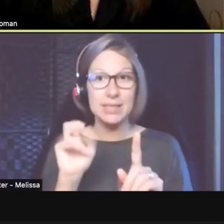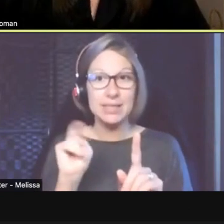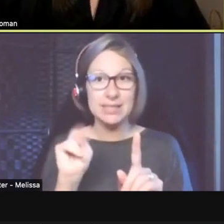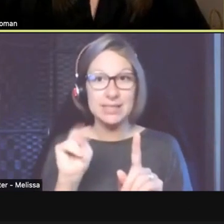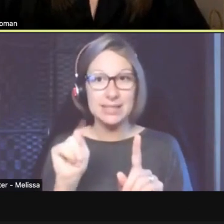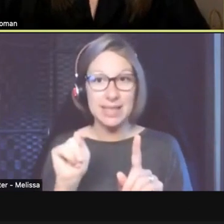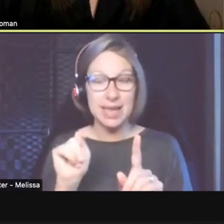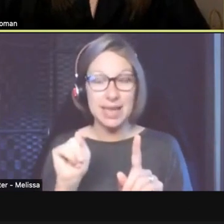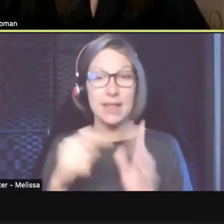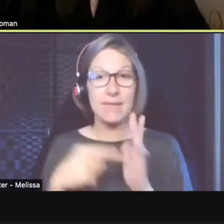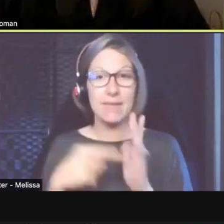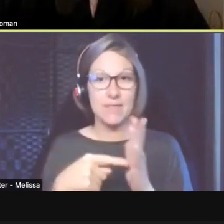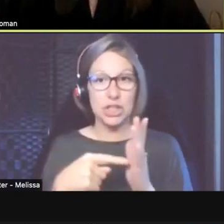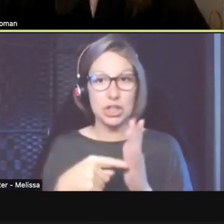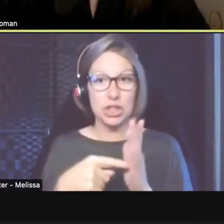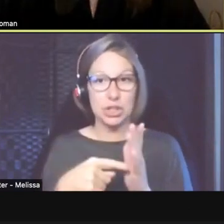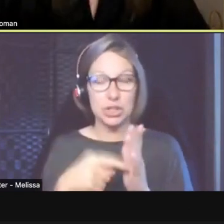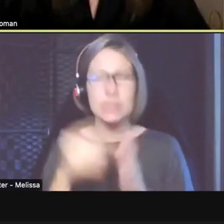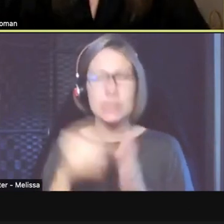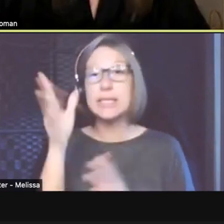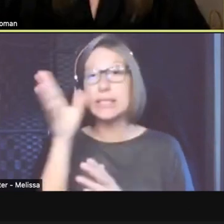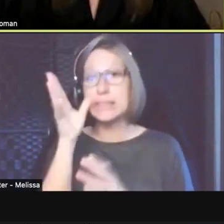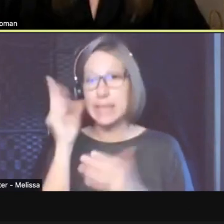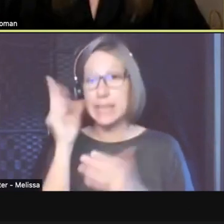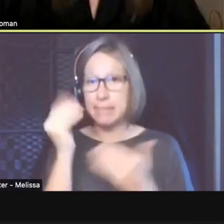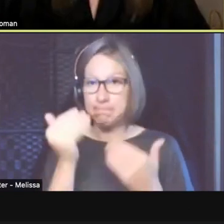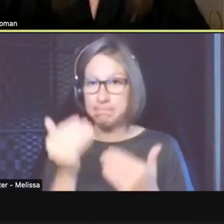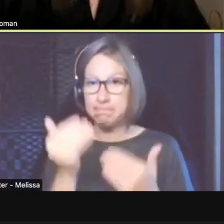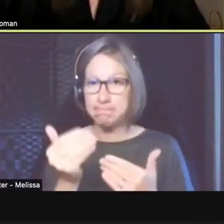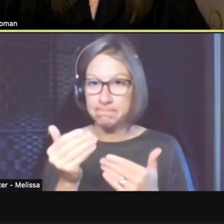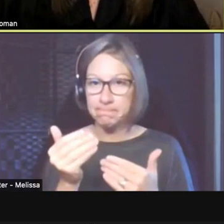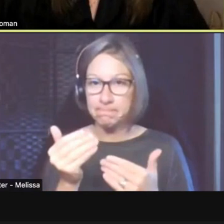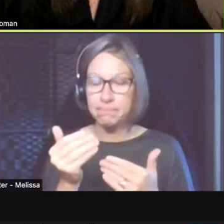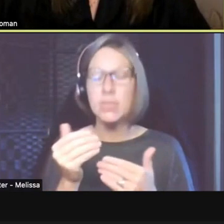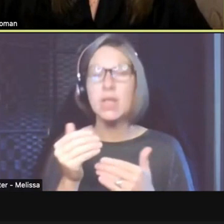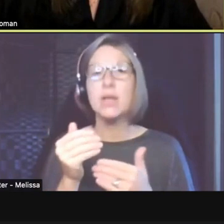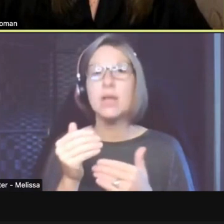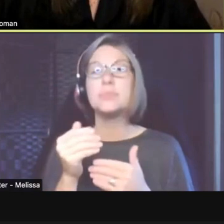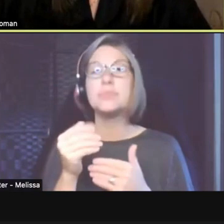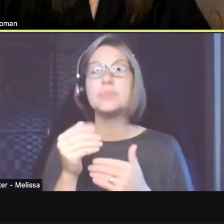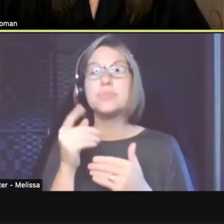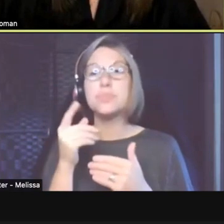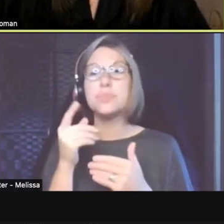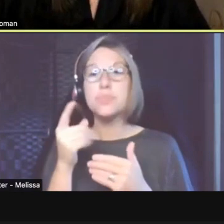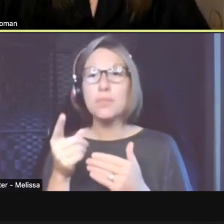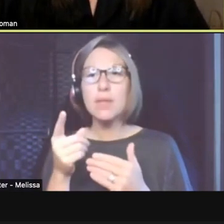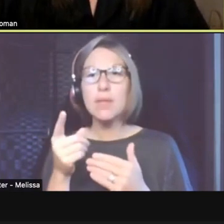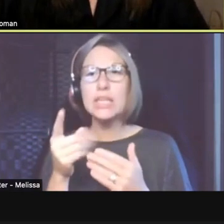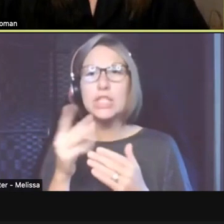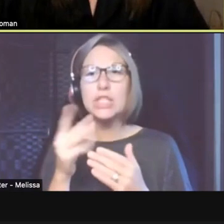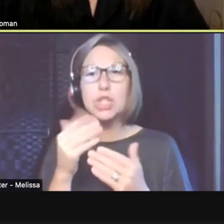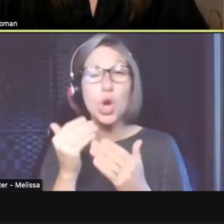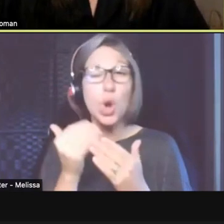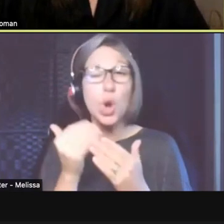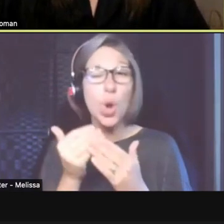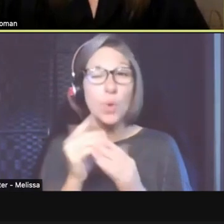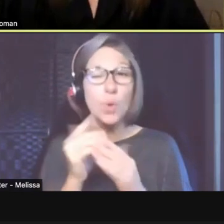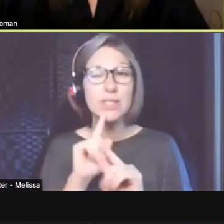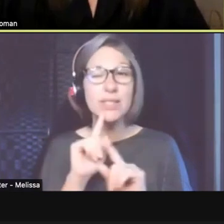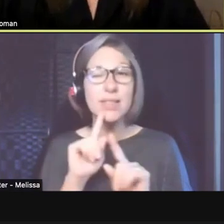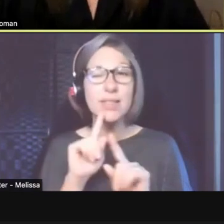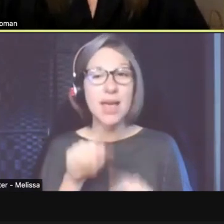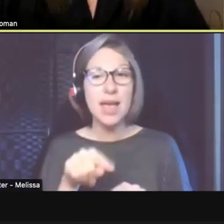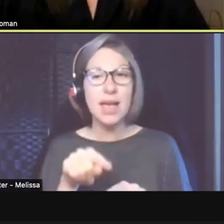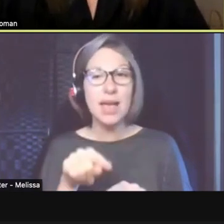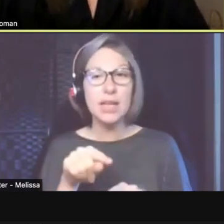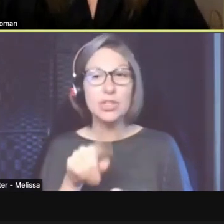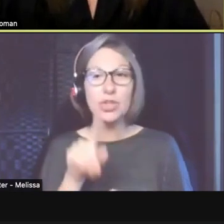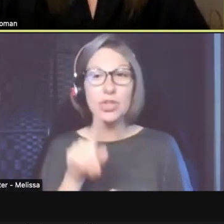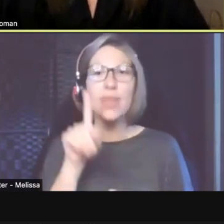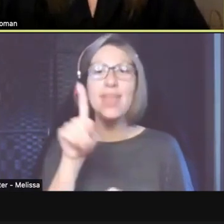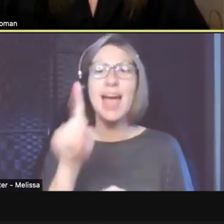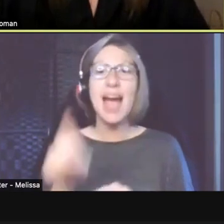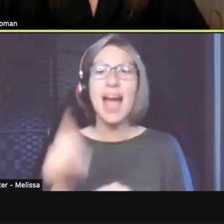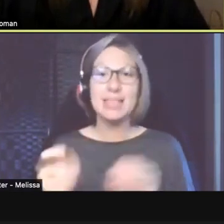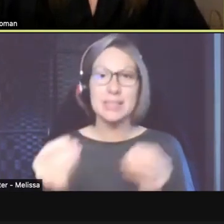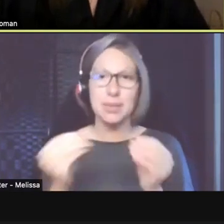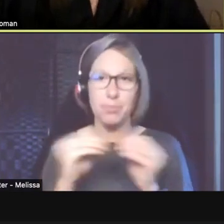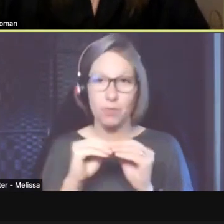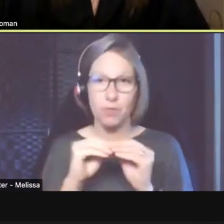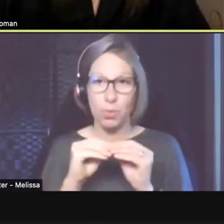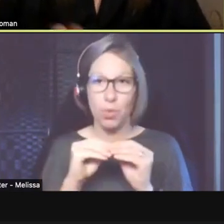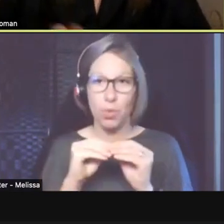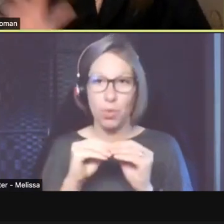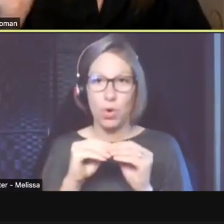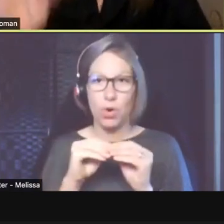dad does. And once he finally gets sort of close to the answer, they ask him for even more. And